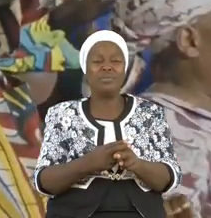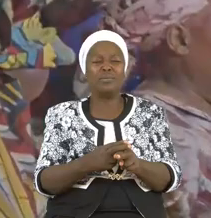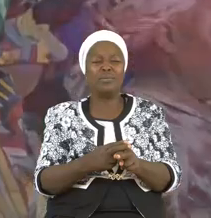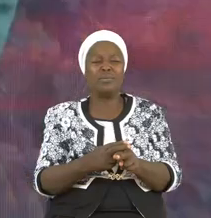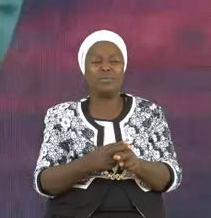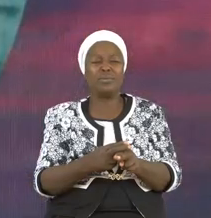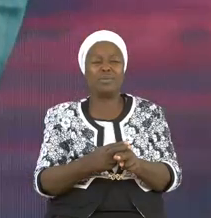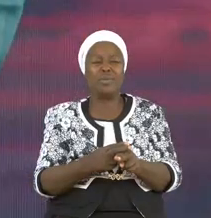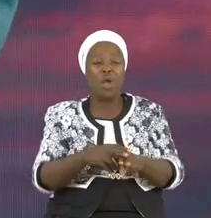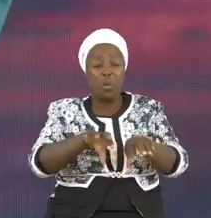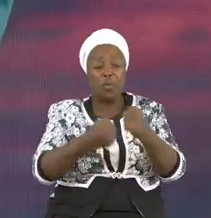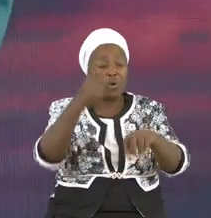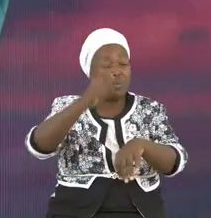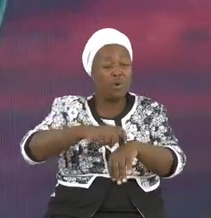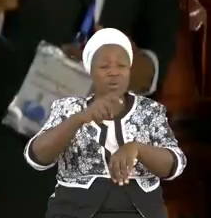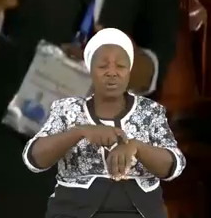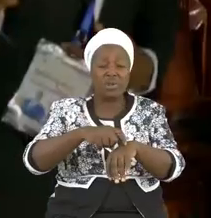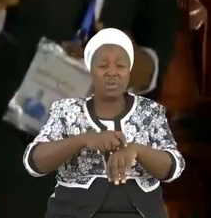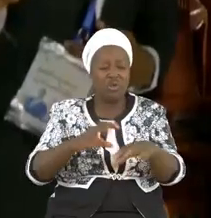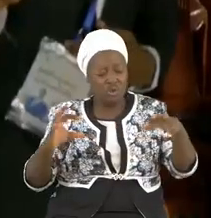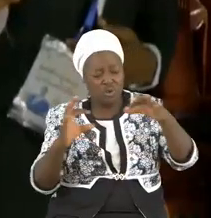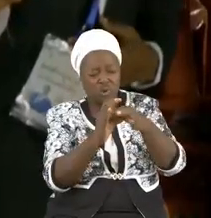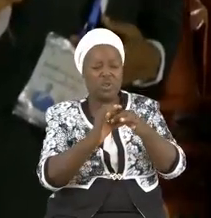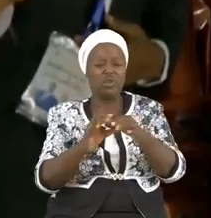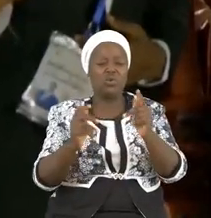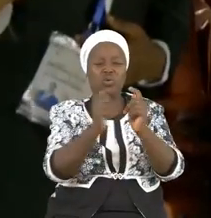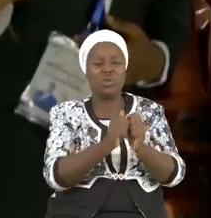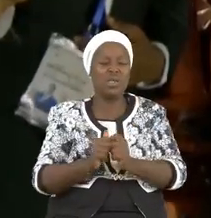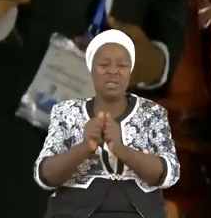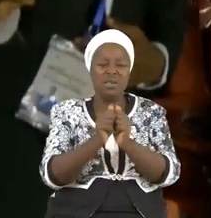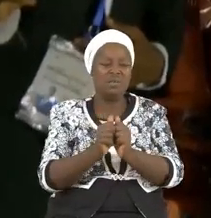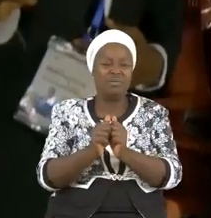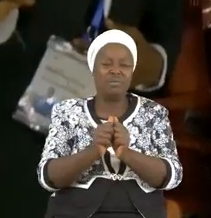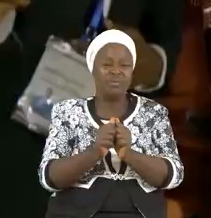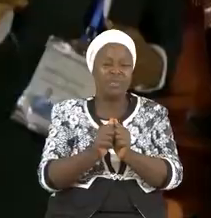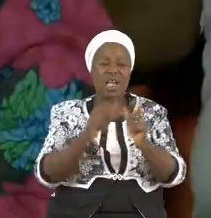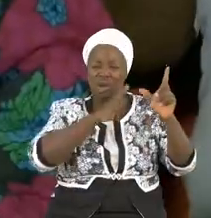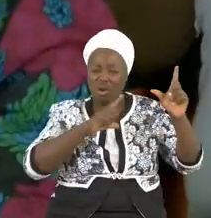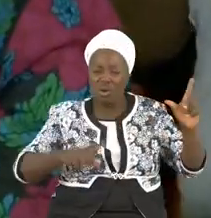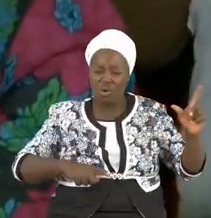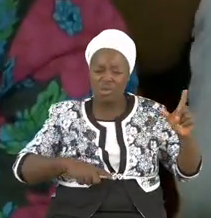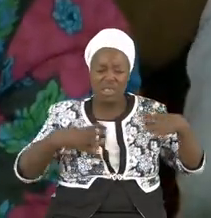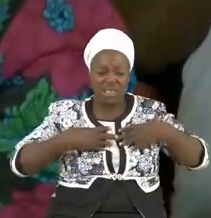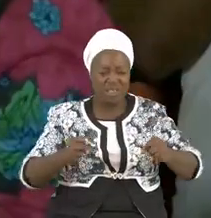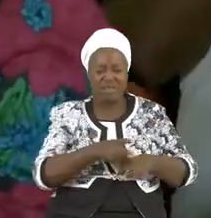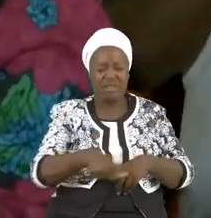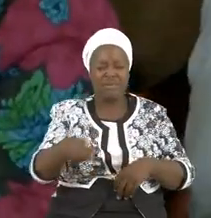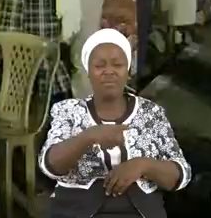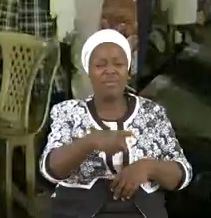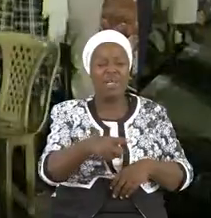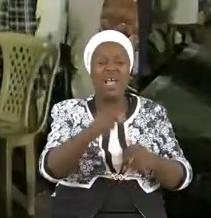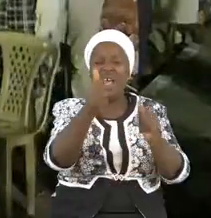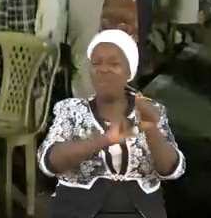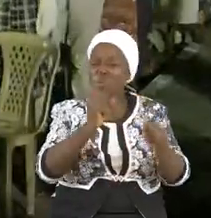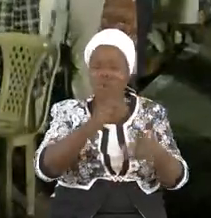Broken bone, joined together. Lord, heal them. Amen. Everywhere now. Amen. To